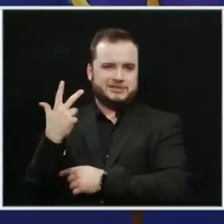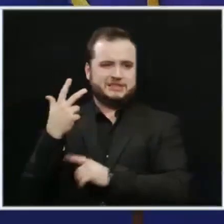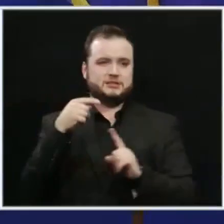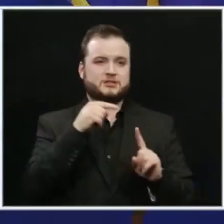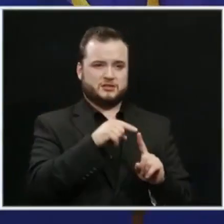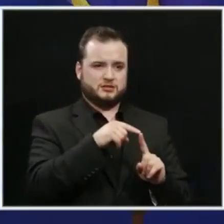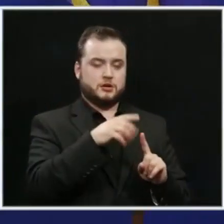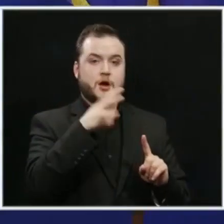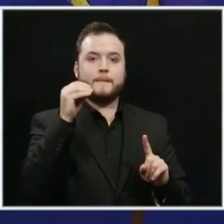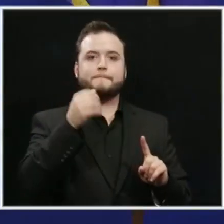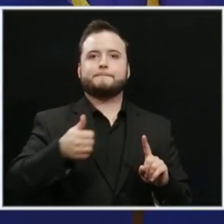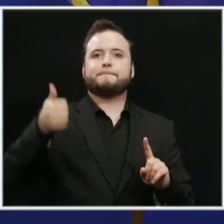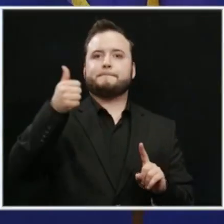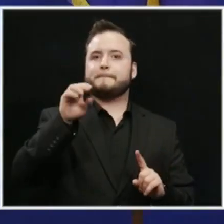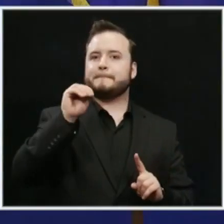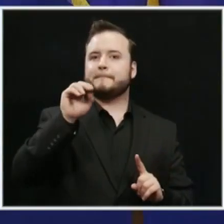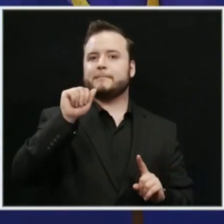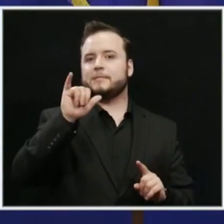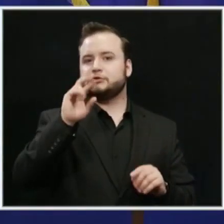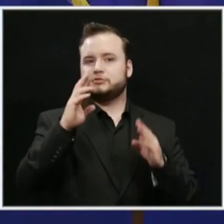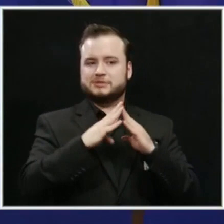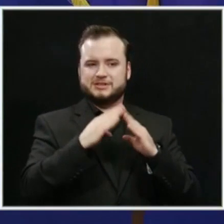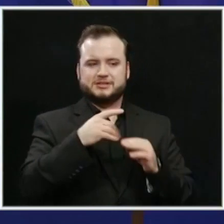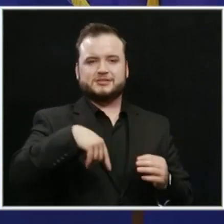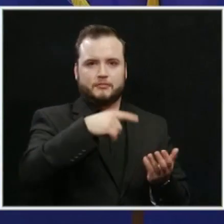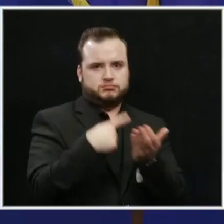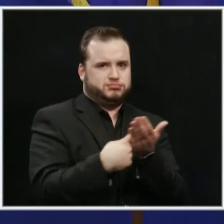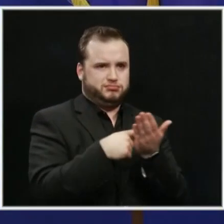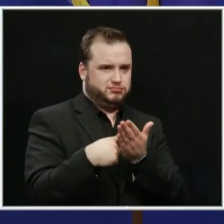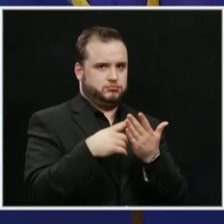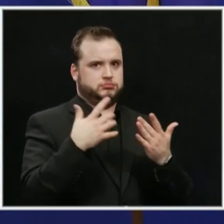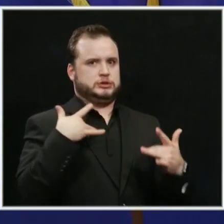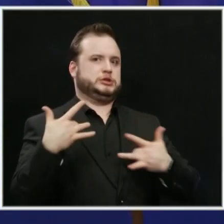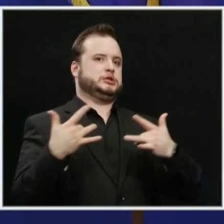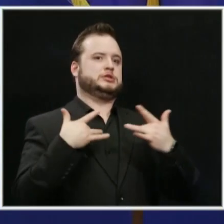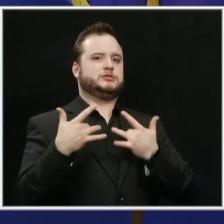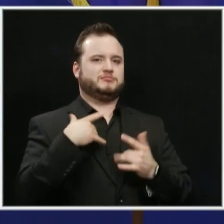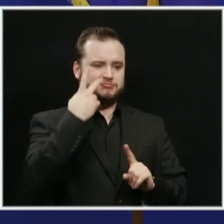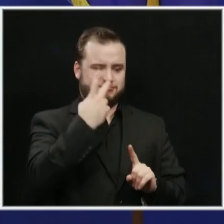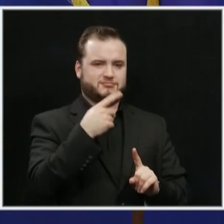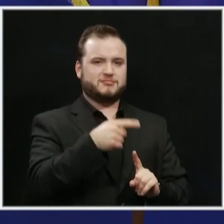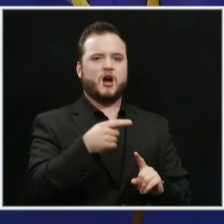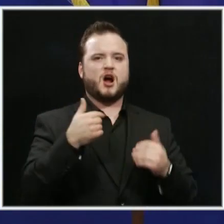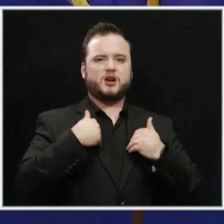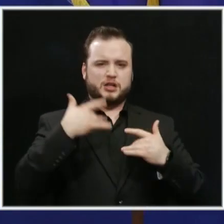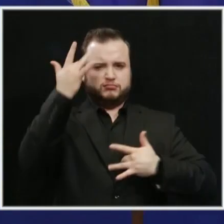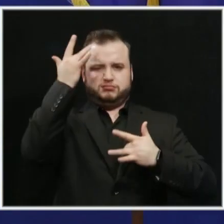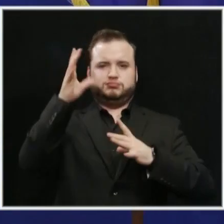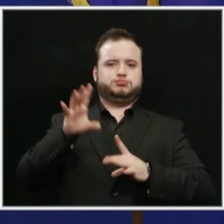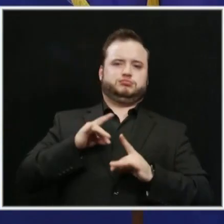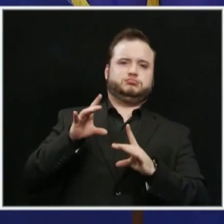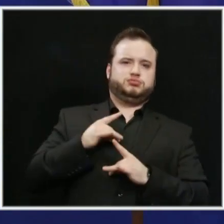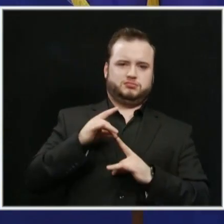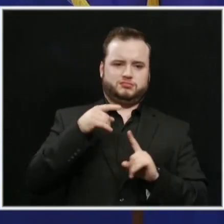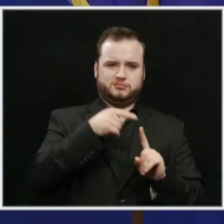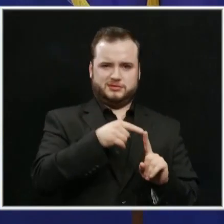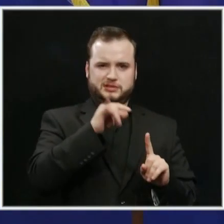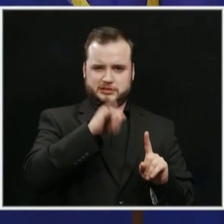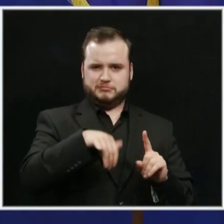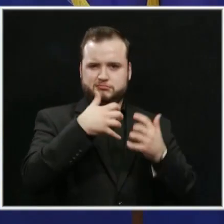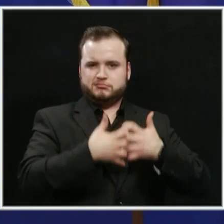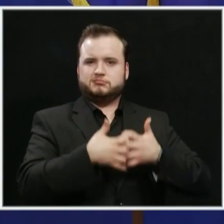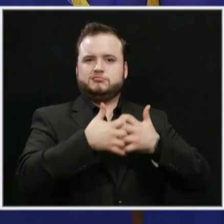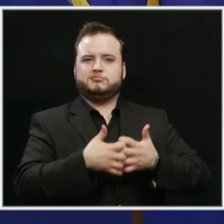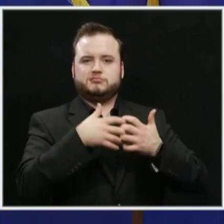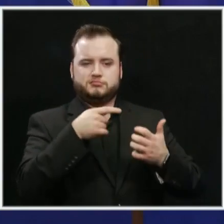up in the JBS facility. I think for many of you very familiar with Southwest Minnesota, there's a lot of movement across back and forth